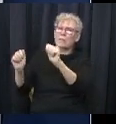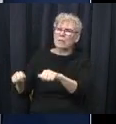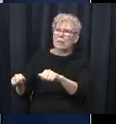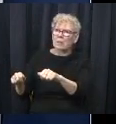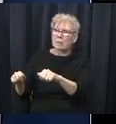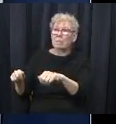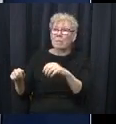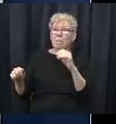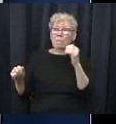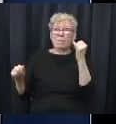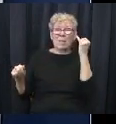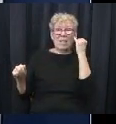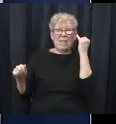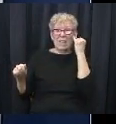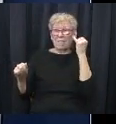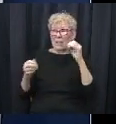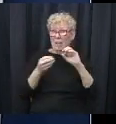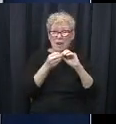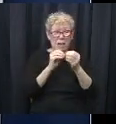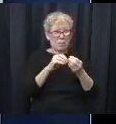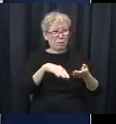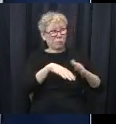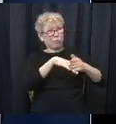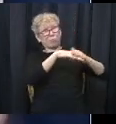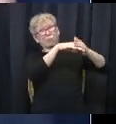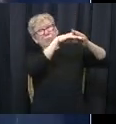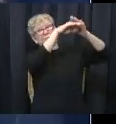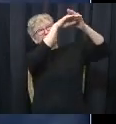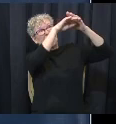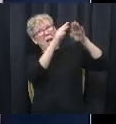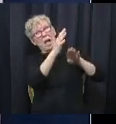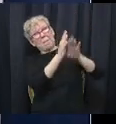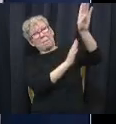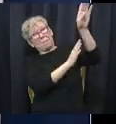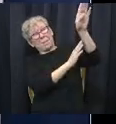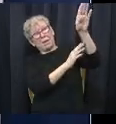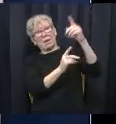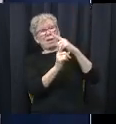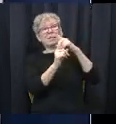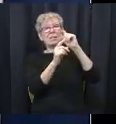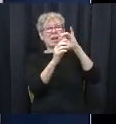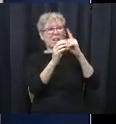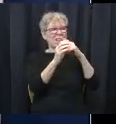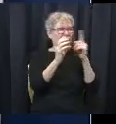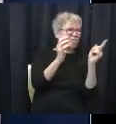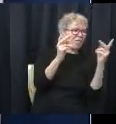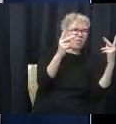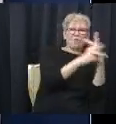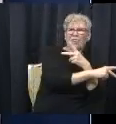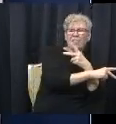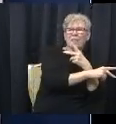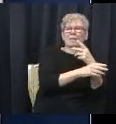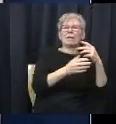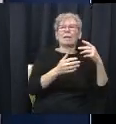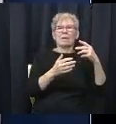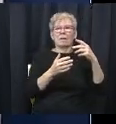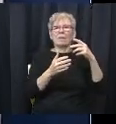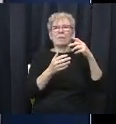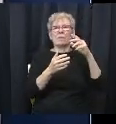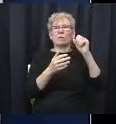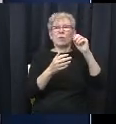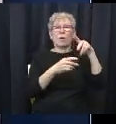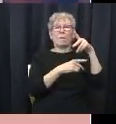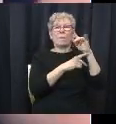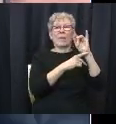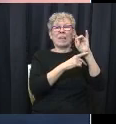on it quickly. Pitkin County was sadly the highest county in the state, case count over 2,000 people per 100,000 a few